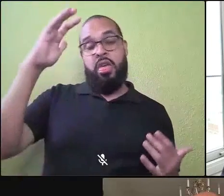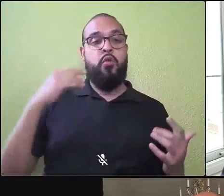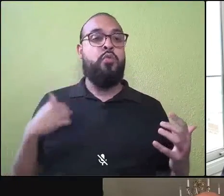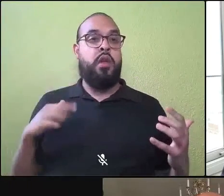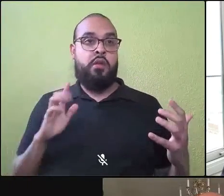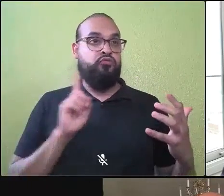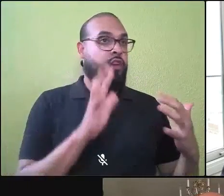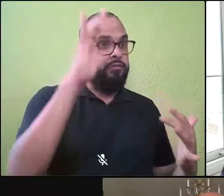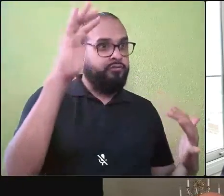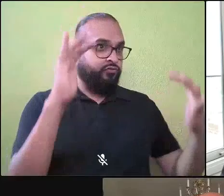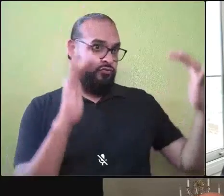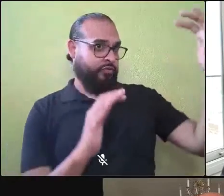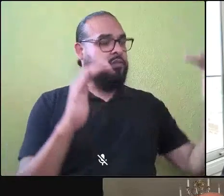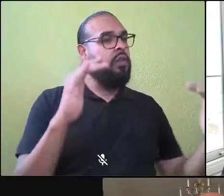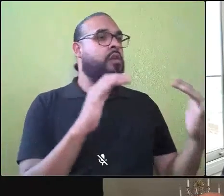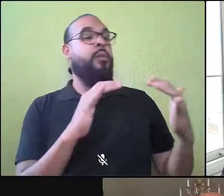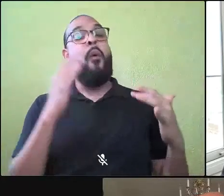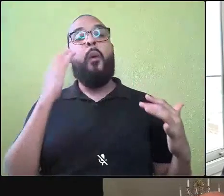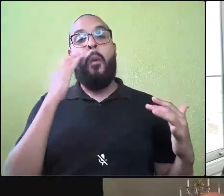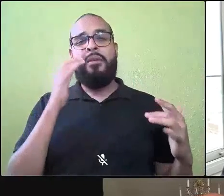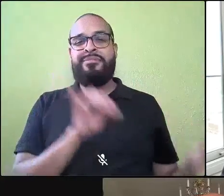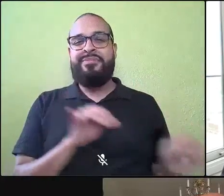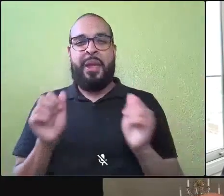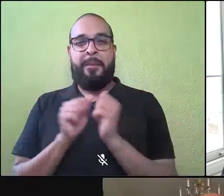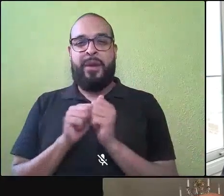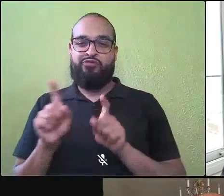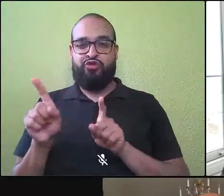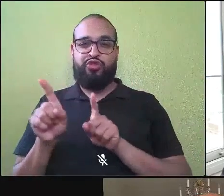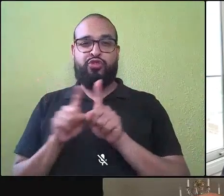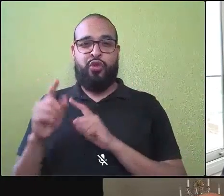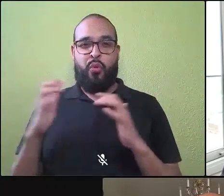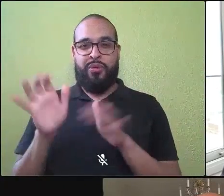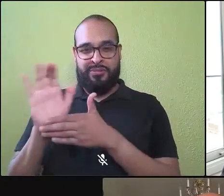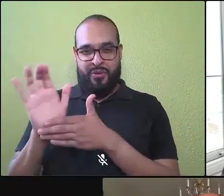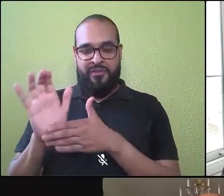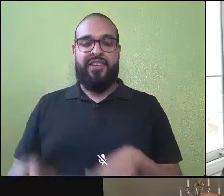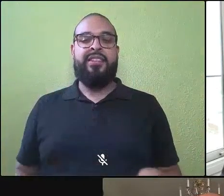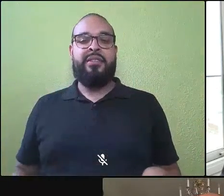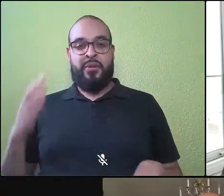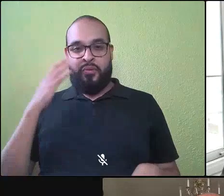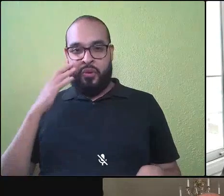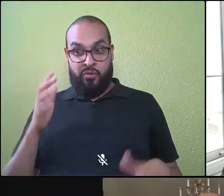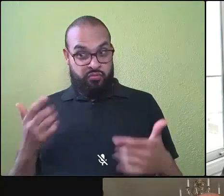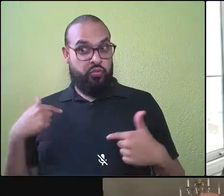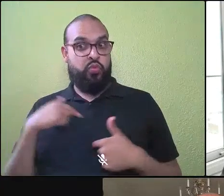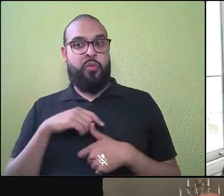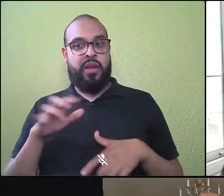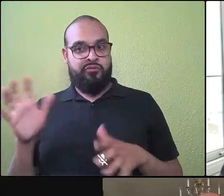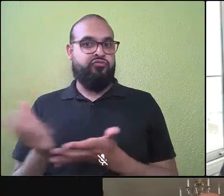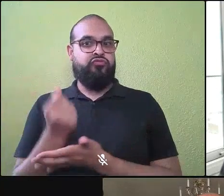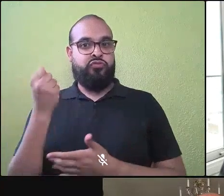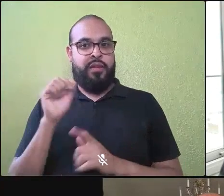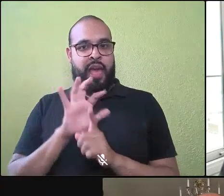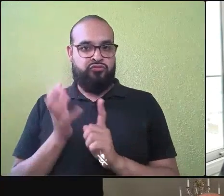and stuff like that, this journey is ongoing and it will live past it. So one of the things that I do to which actually sounds kind of